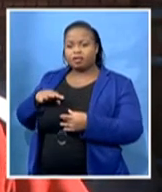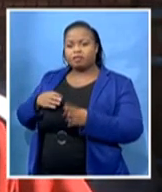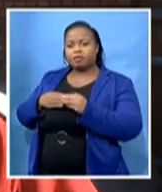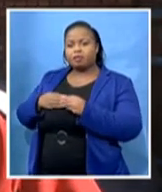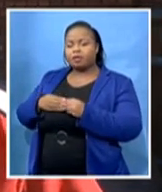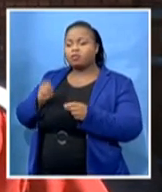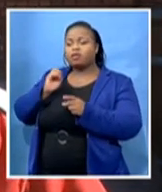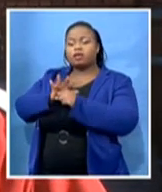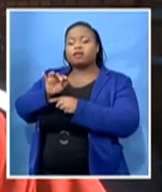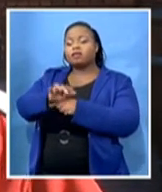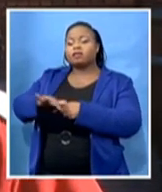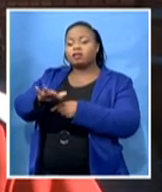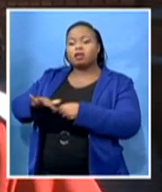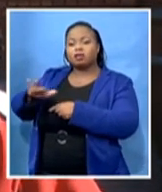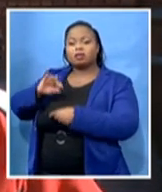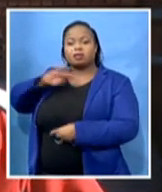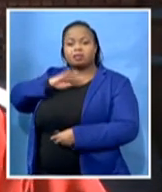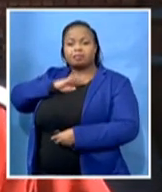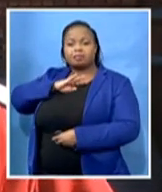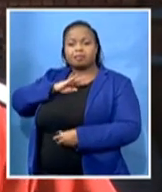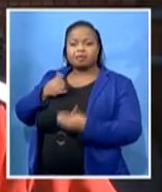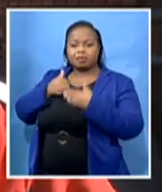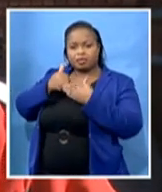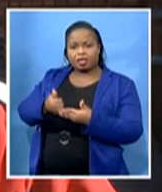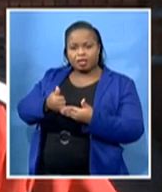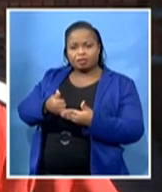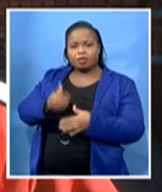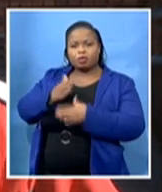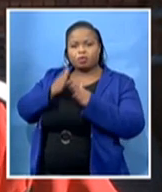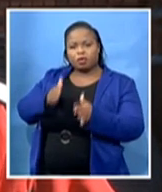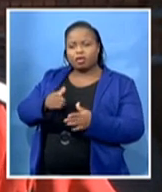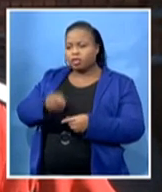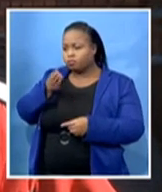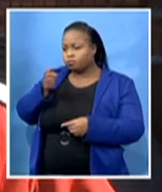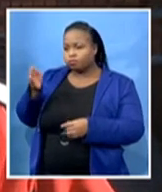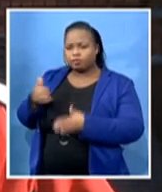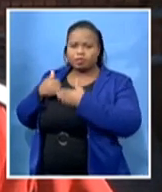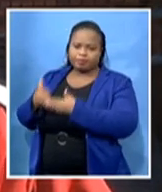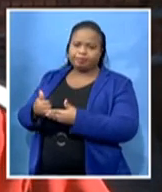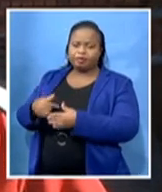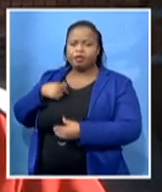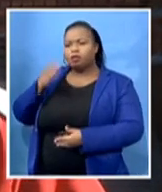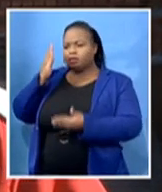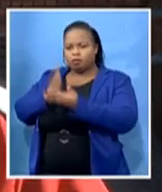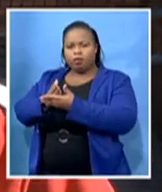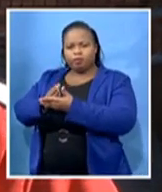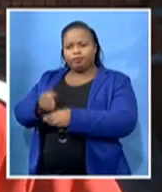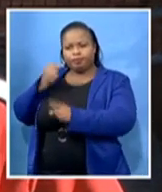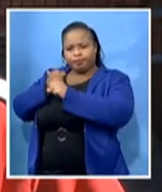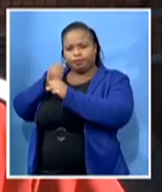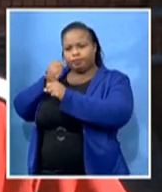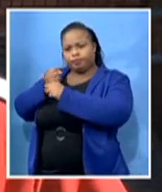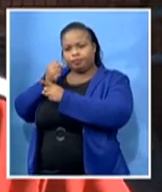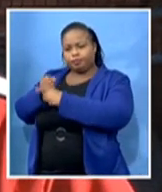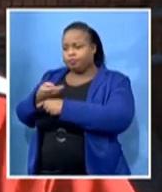come in, those workers must be attended to. And we are quite sure that will not rest until every worker has satisfied themselves that they